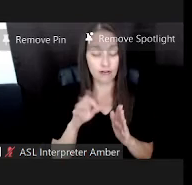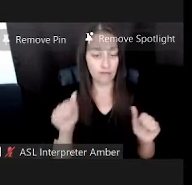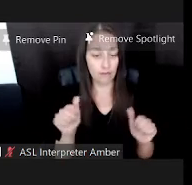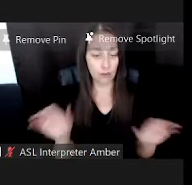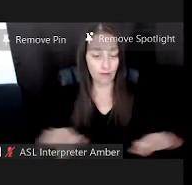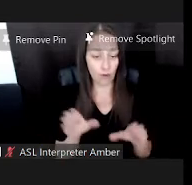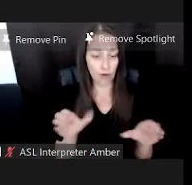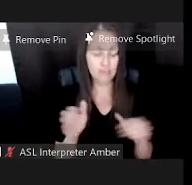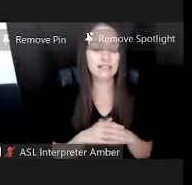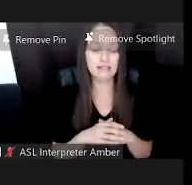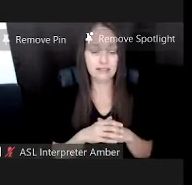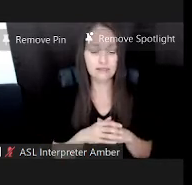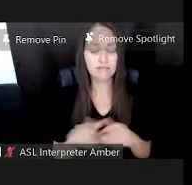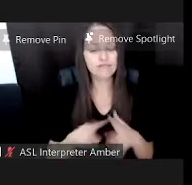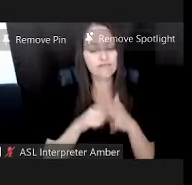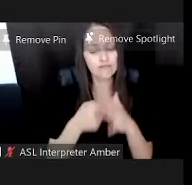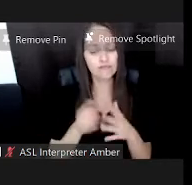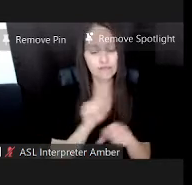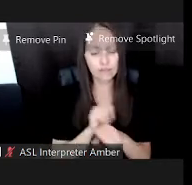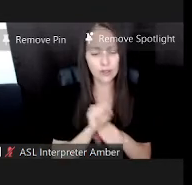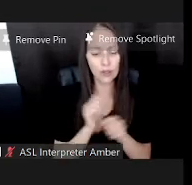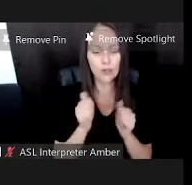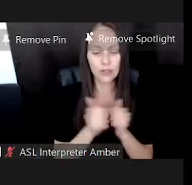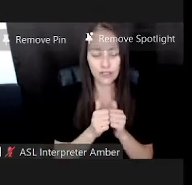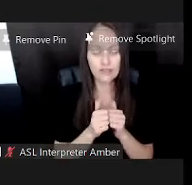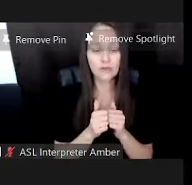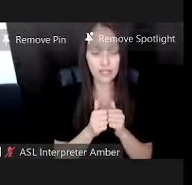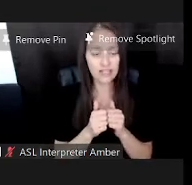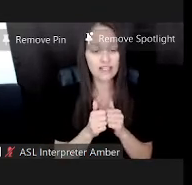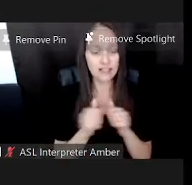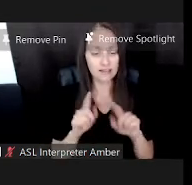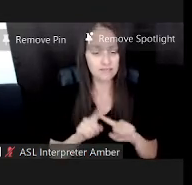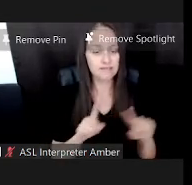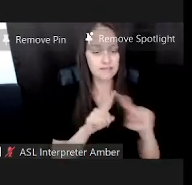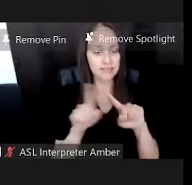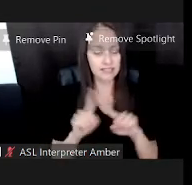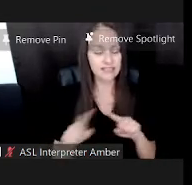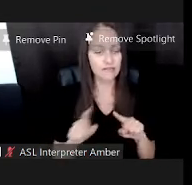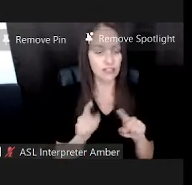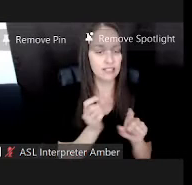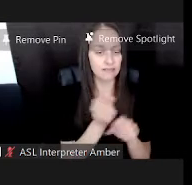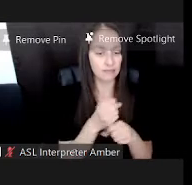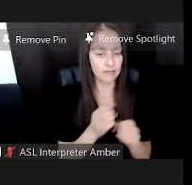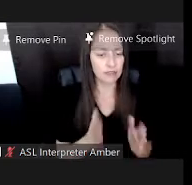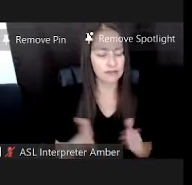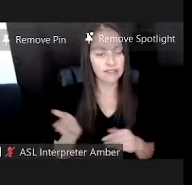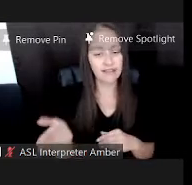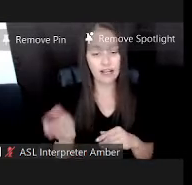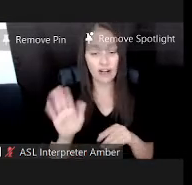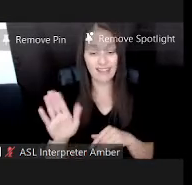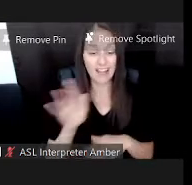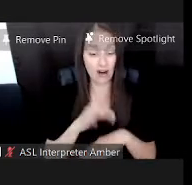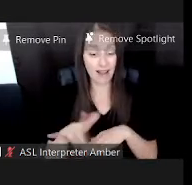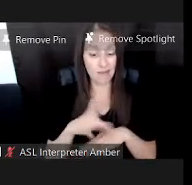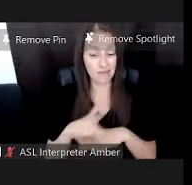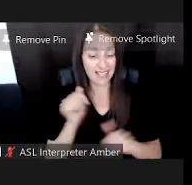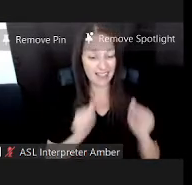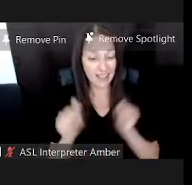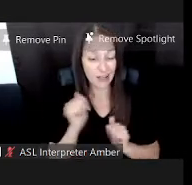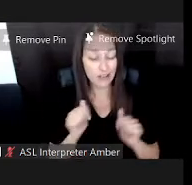filmmakers in different cities, in countries, mm-hmm. in places, in their empty theaters, be it Buenos Aires or